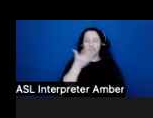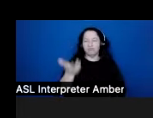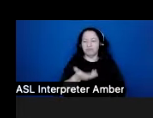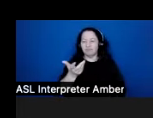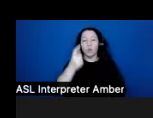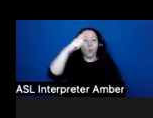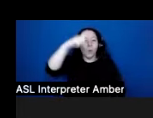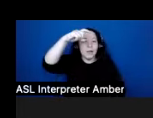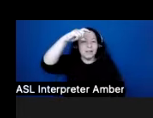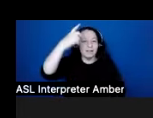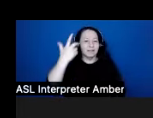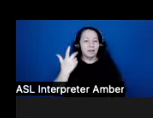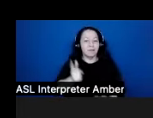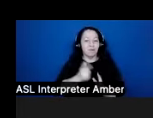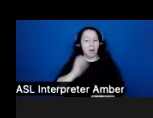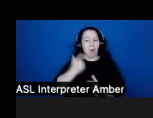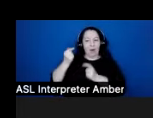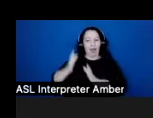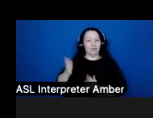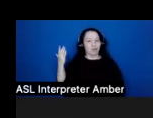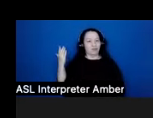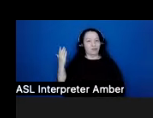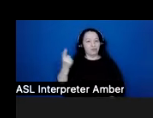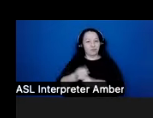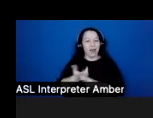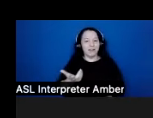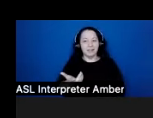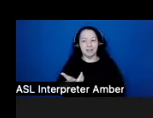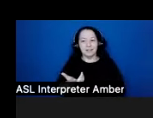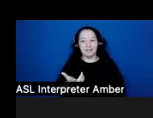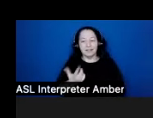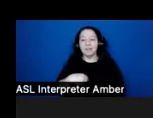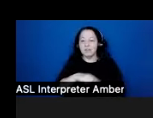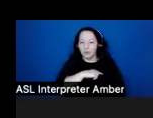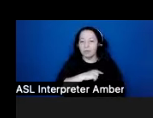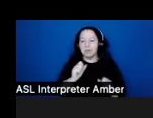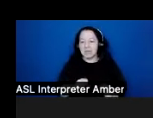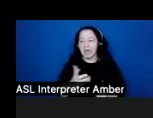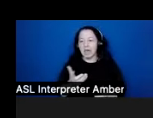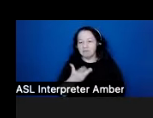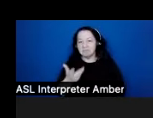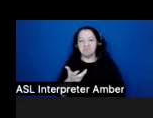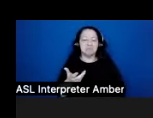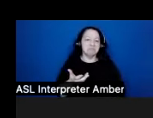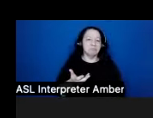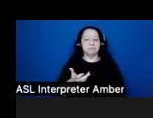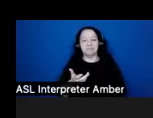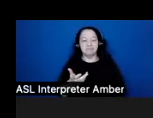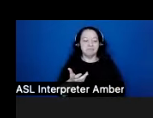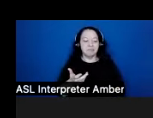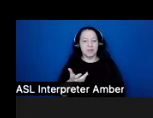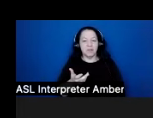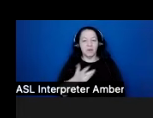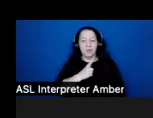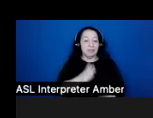wisdom of our ancestors, right? And in order to really sort of to break the